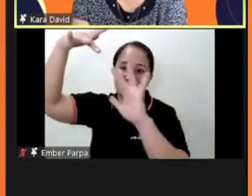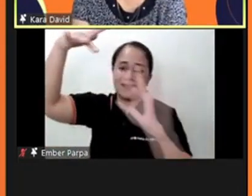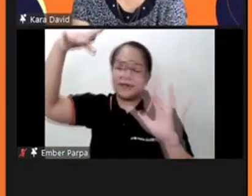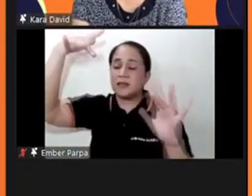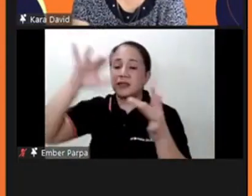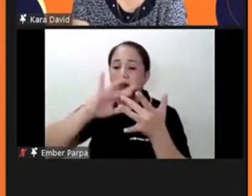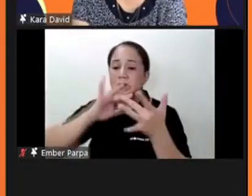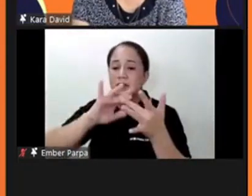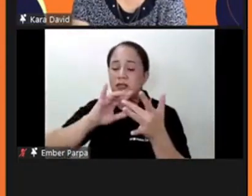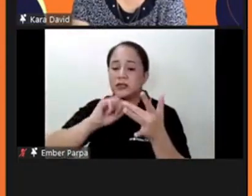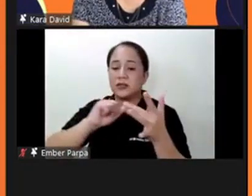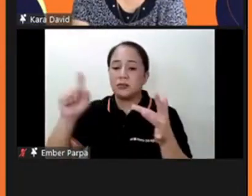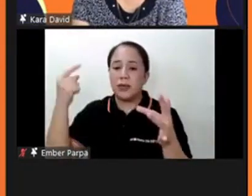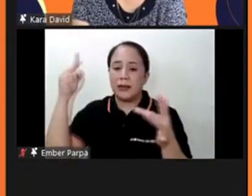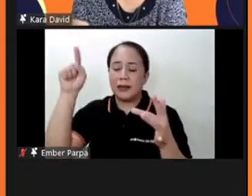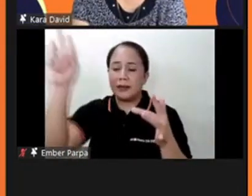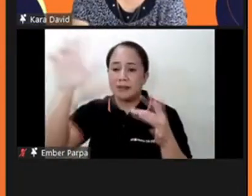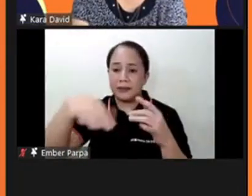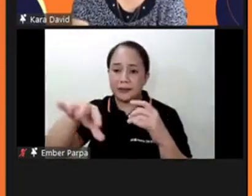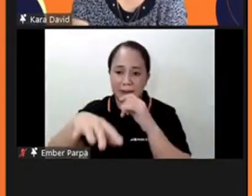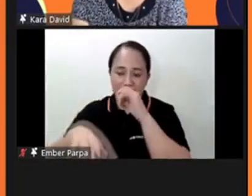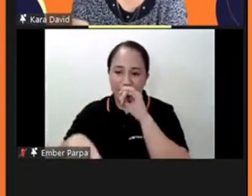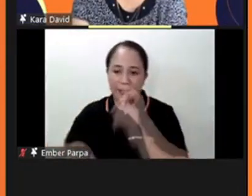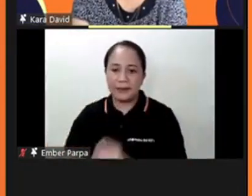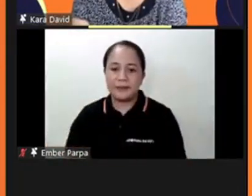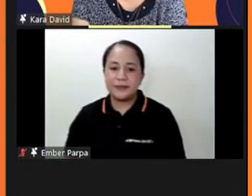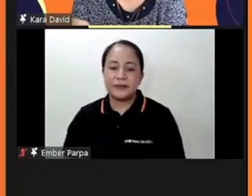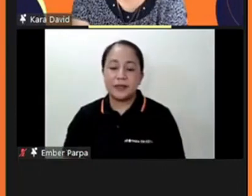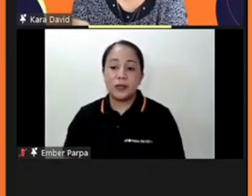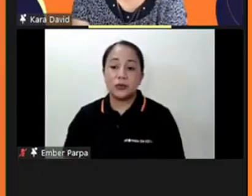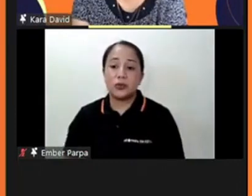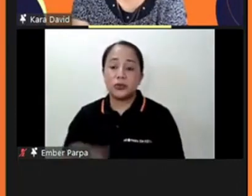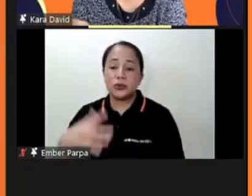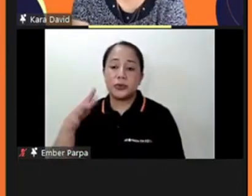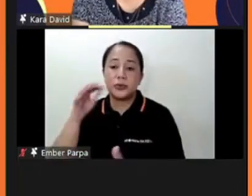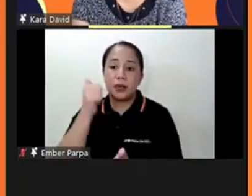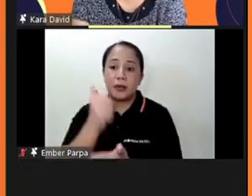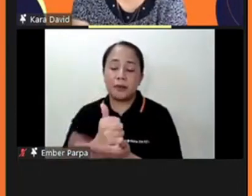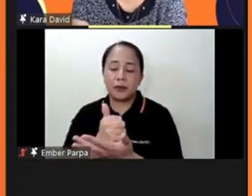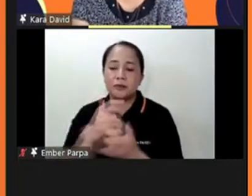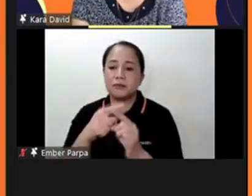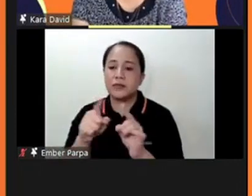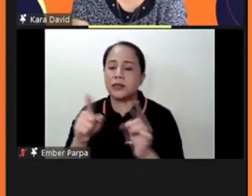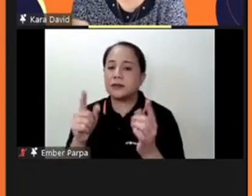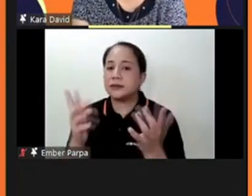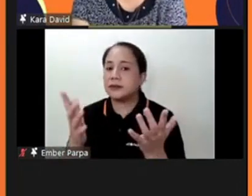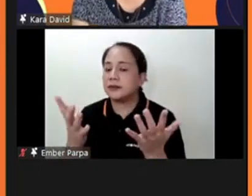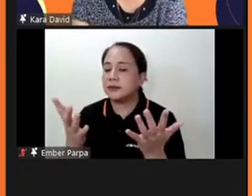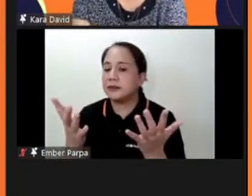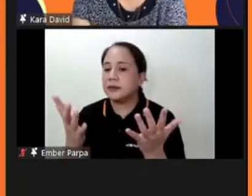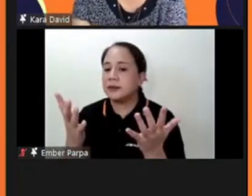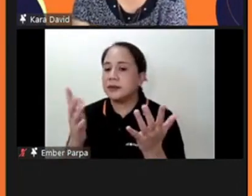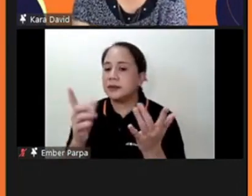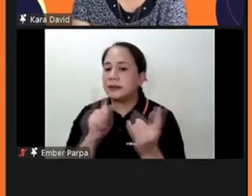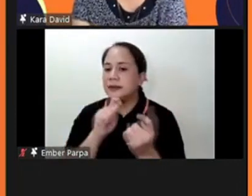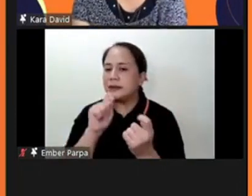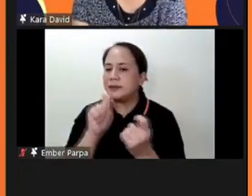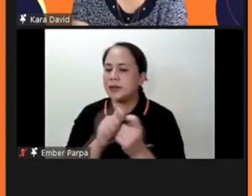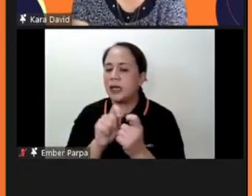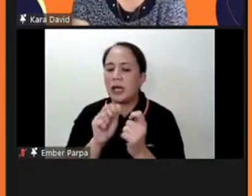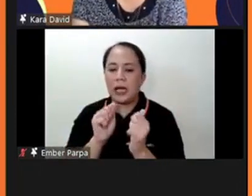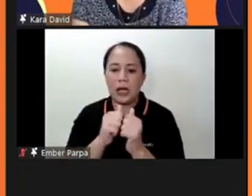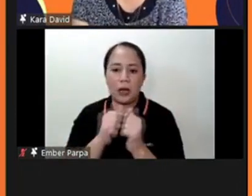access yung mga GIDA areas, no? Na-approve na actually yun, pero ang specifics kung paano